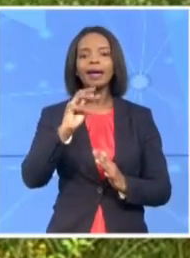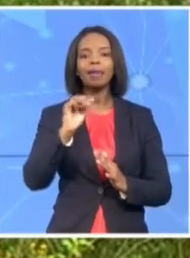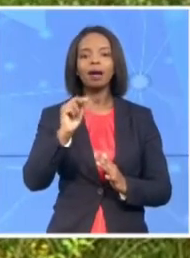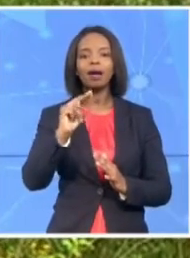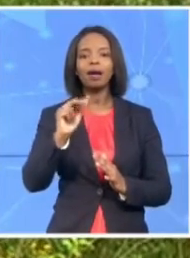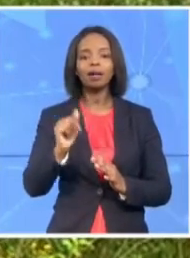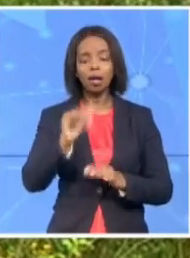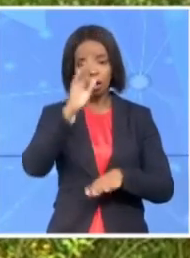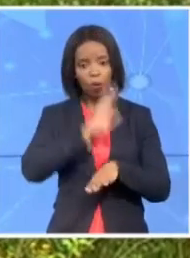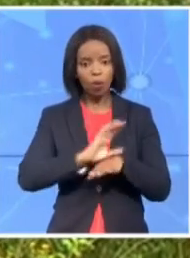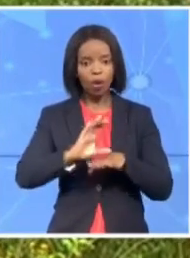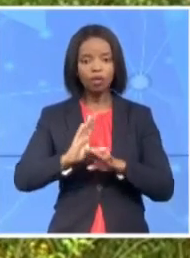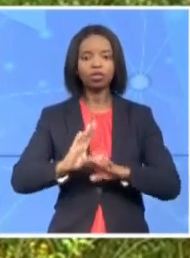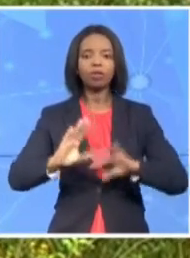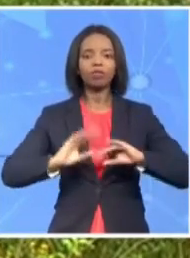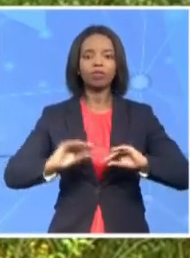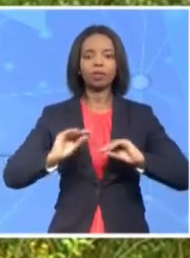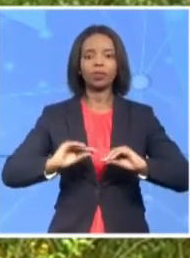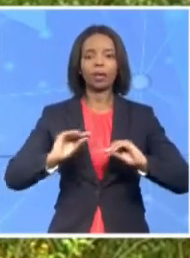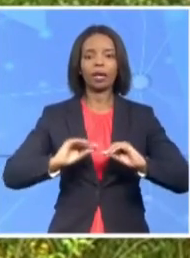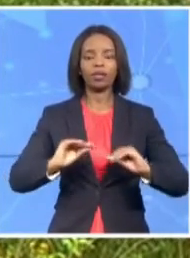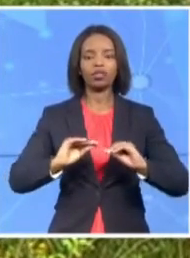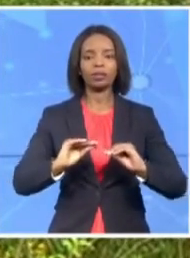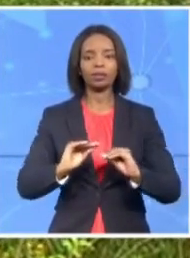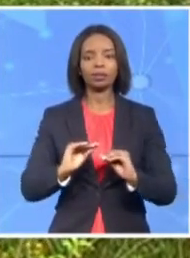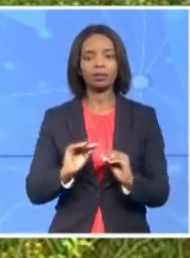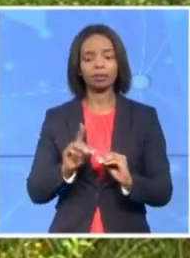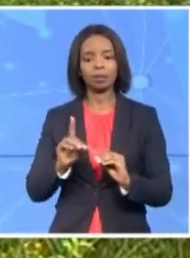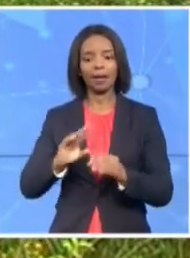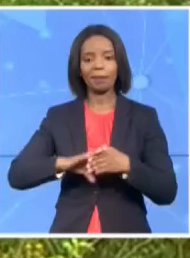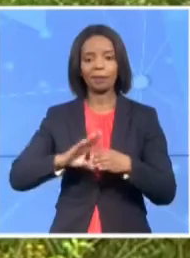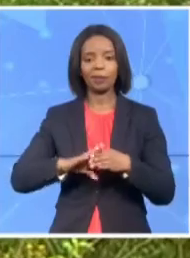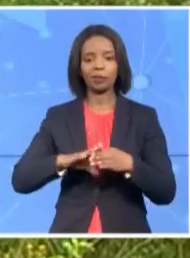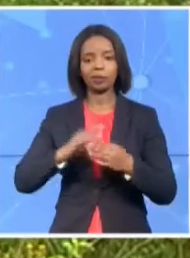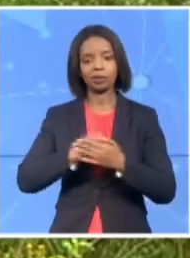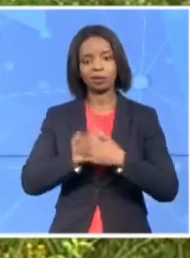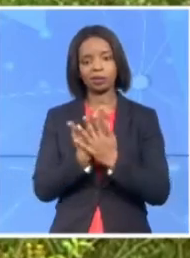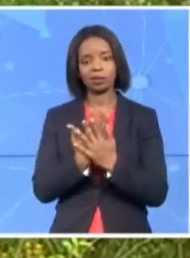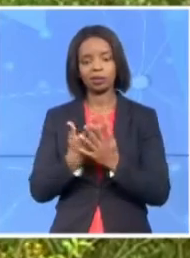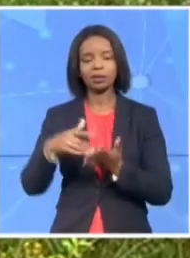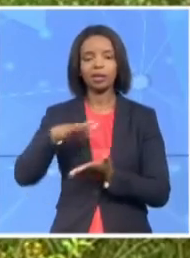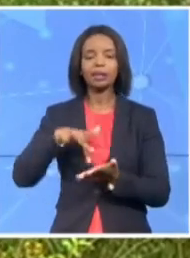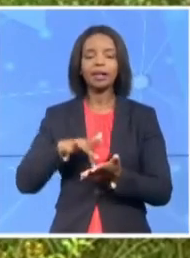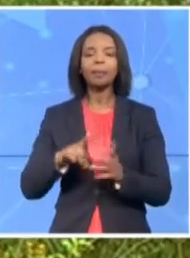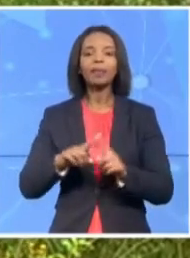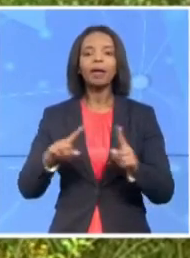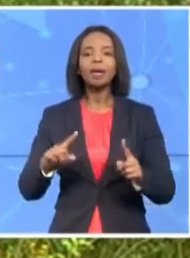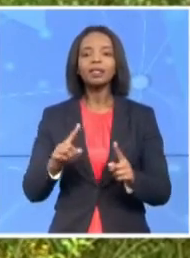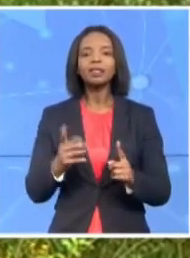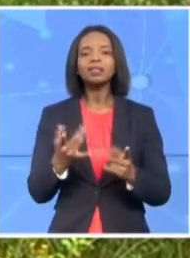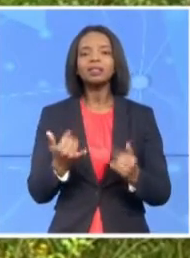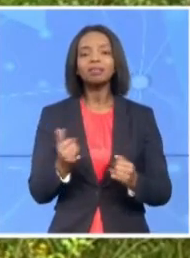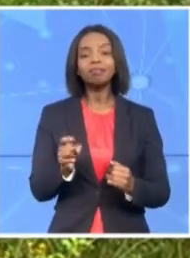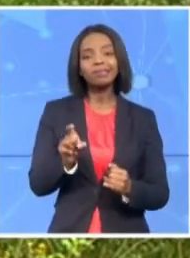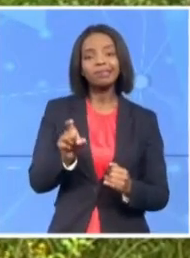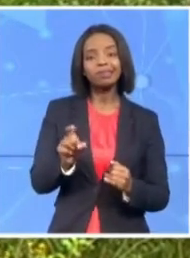Center, just to ease pressure from the Elim High School, or also called Lemana High